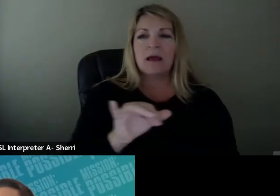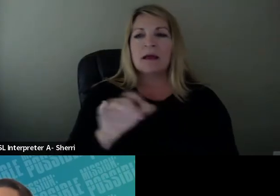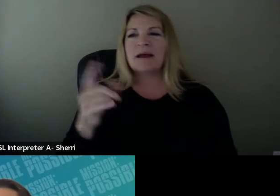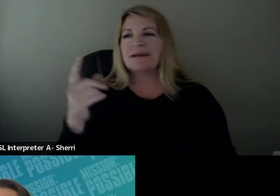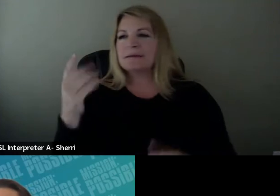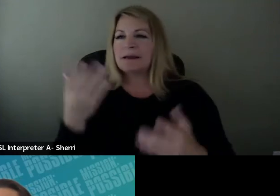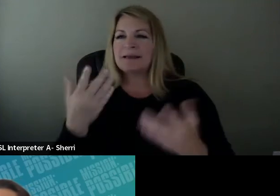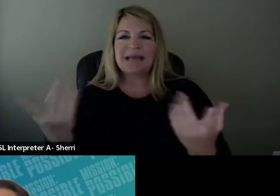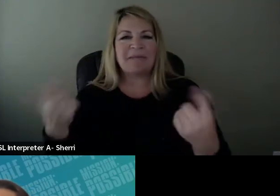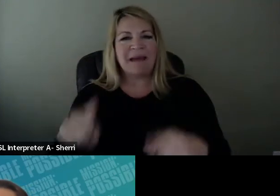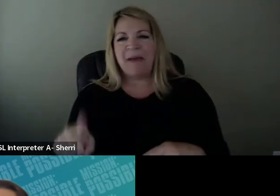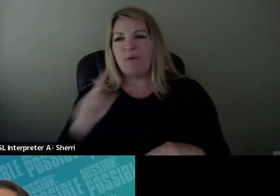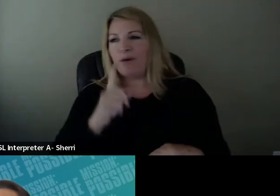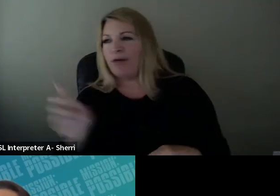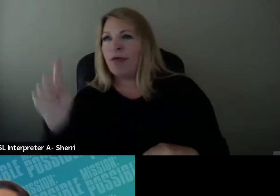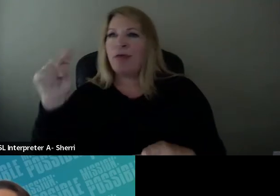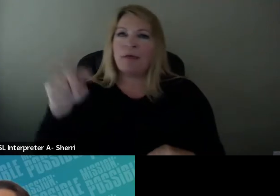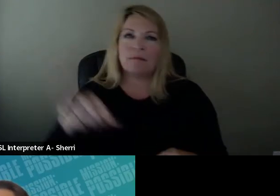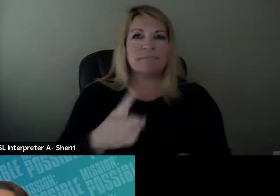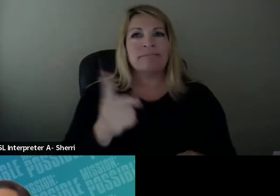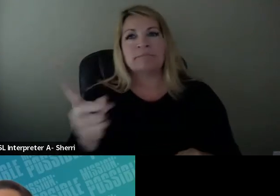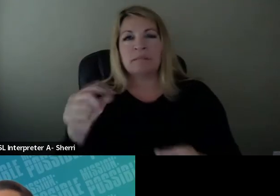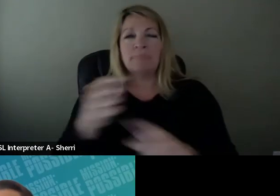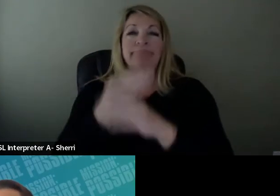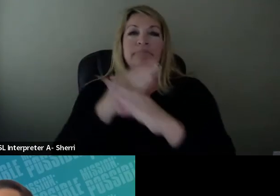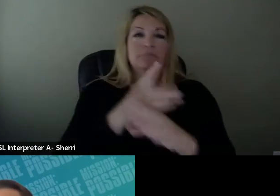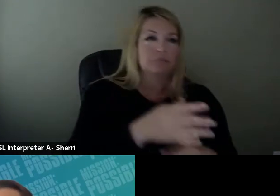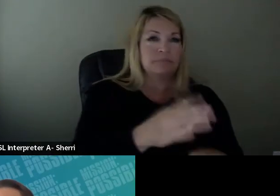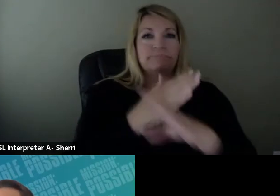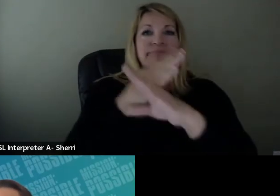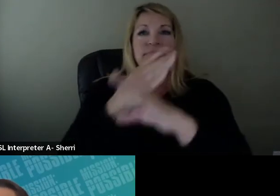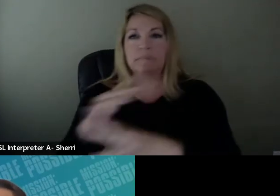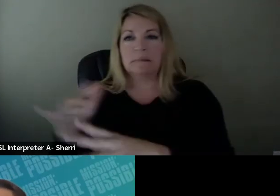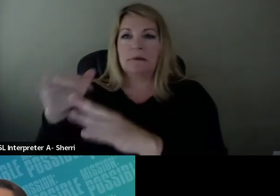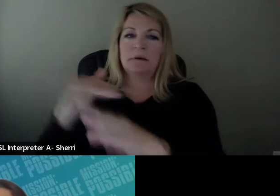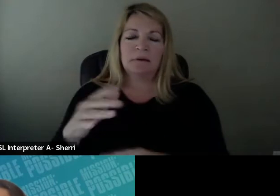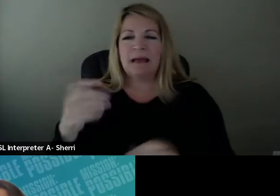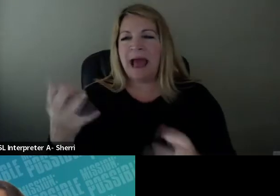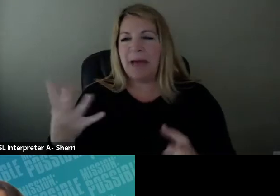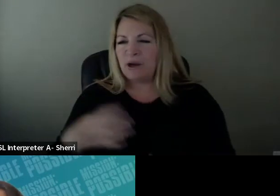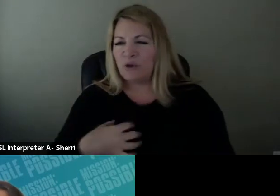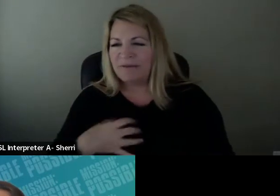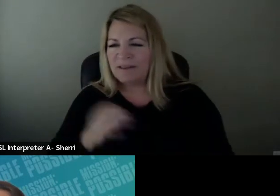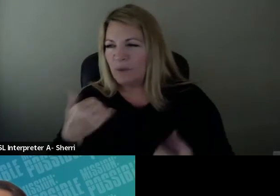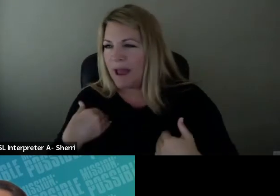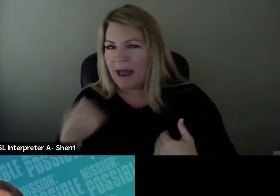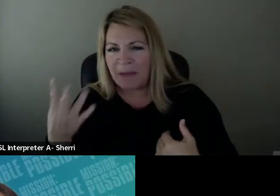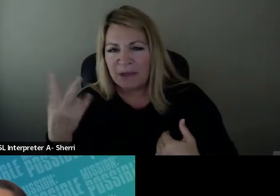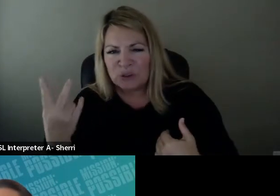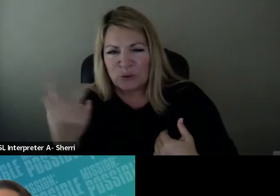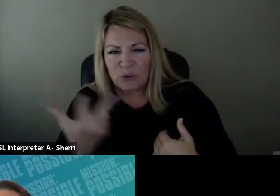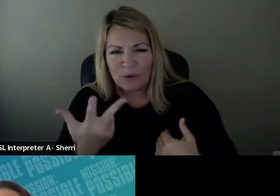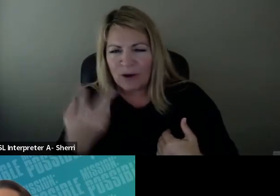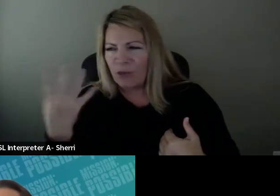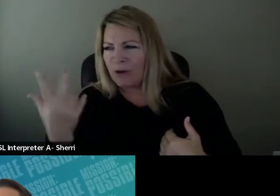sharp curves, right? That's when we faced, how many grievances, Gwen? Is it 2 or 3 or 3